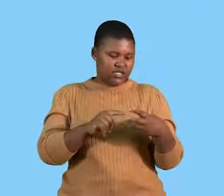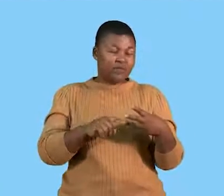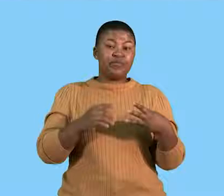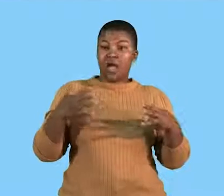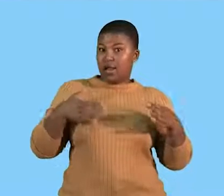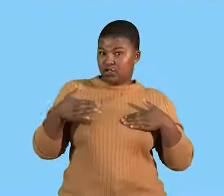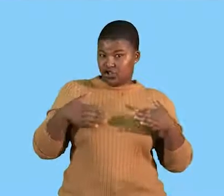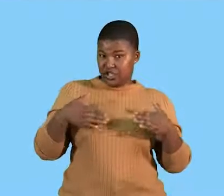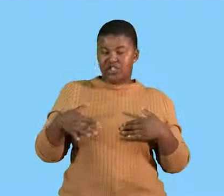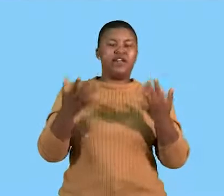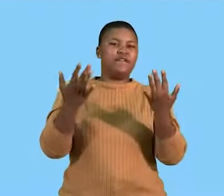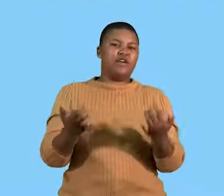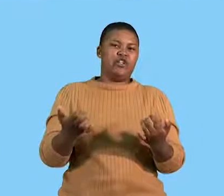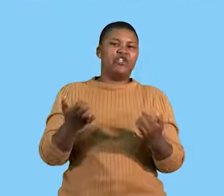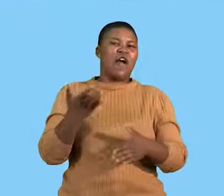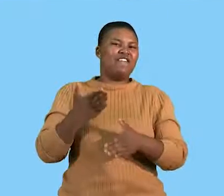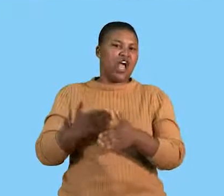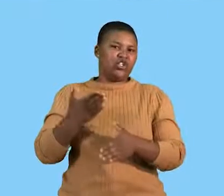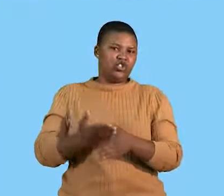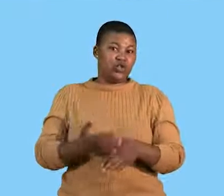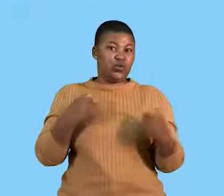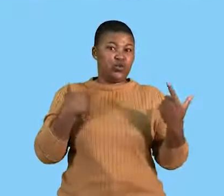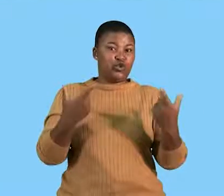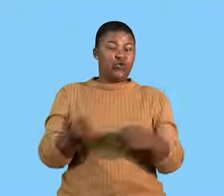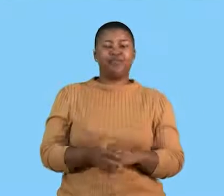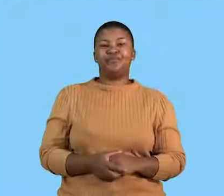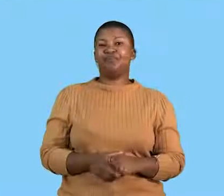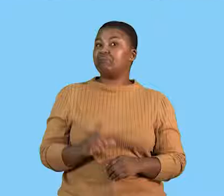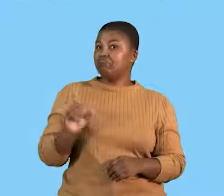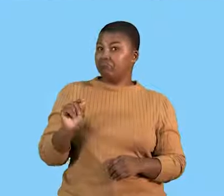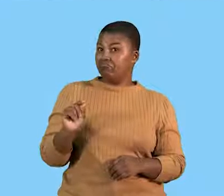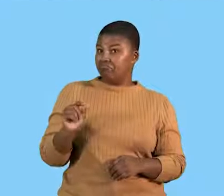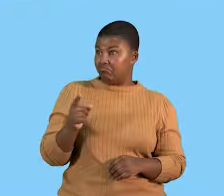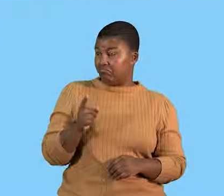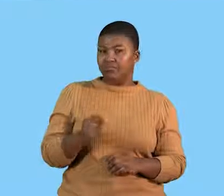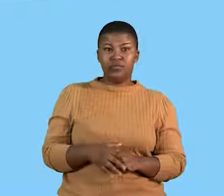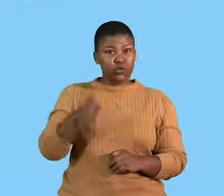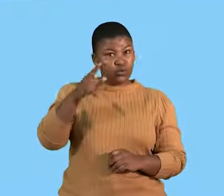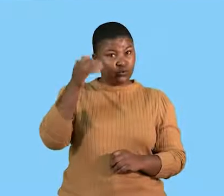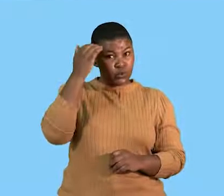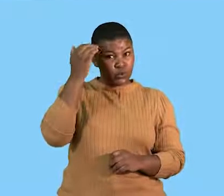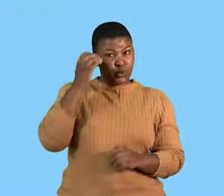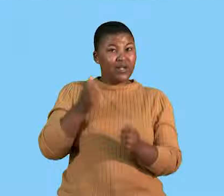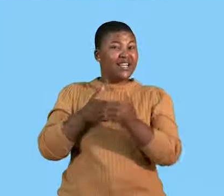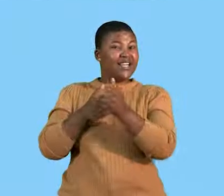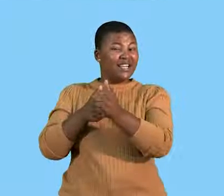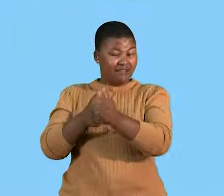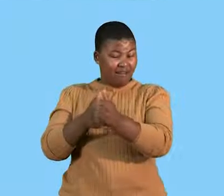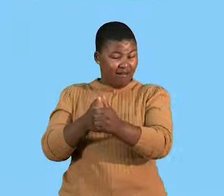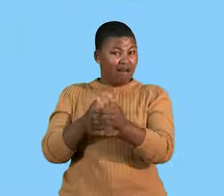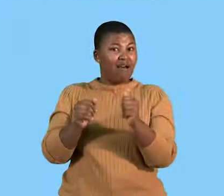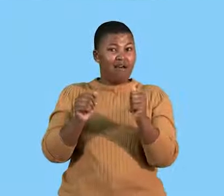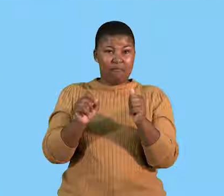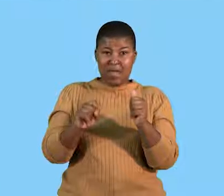financial functions. Now let's start off with an interesting fact. Did you know that the leadership